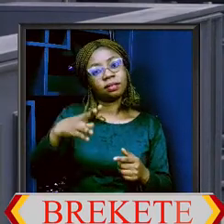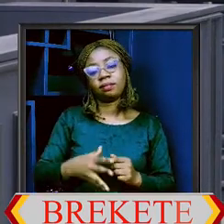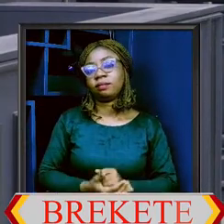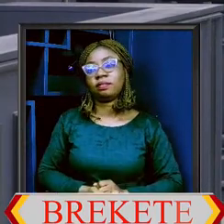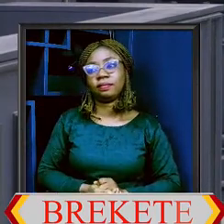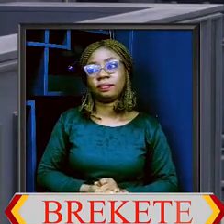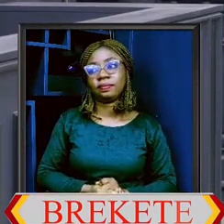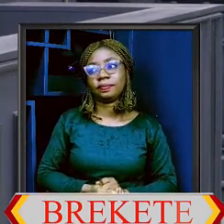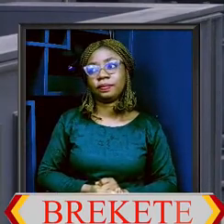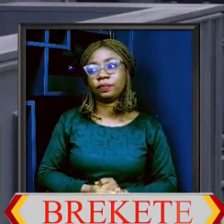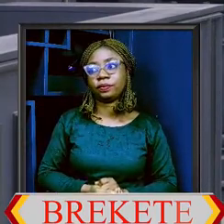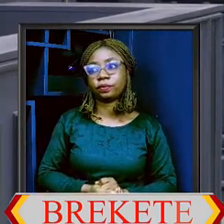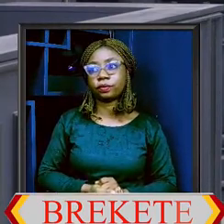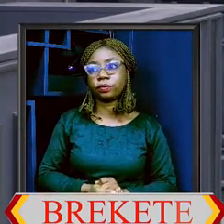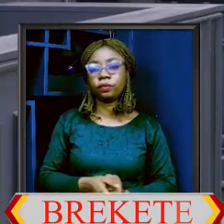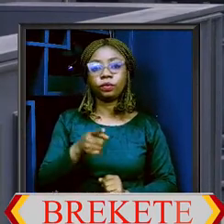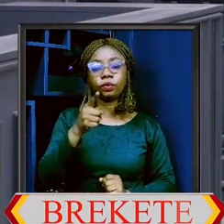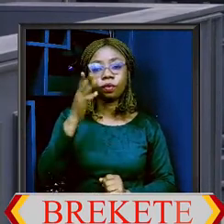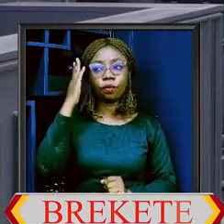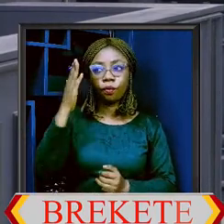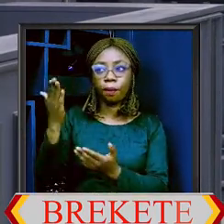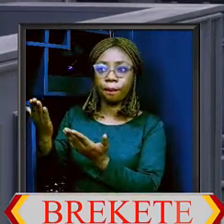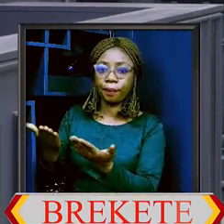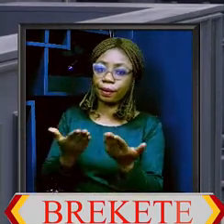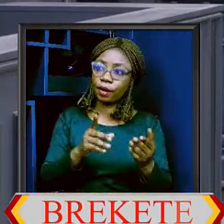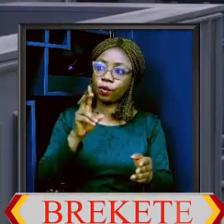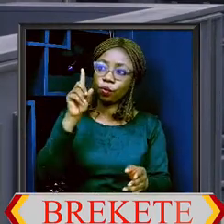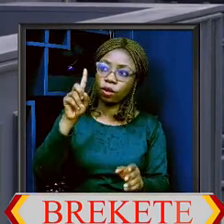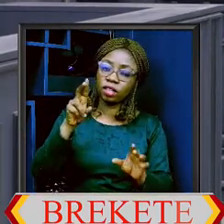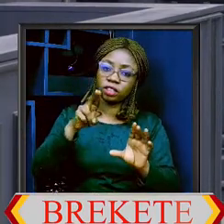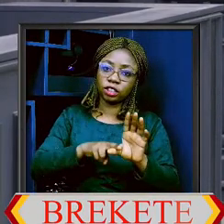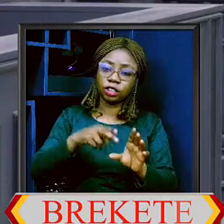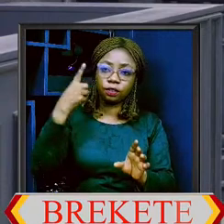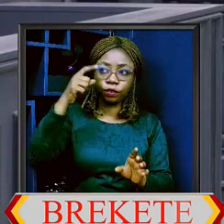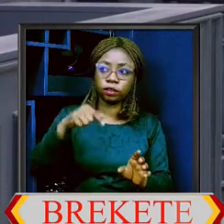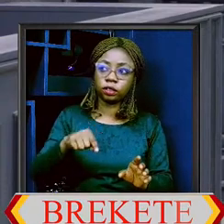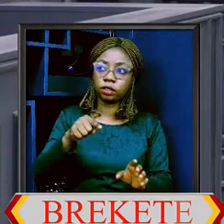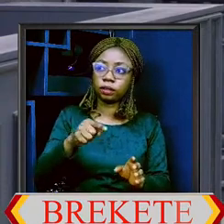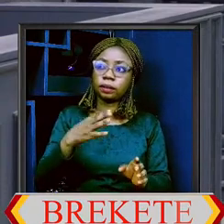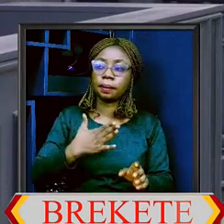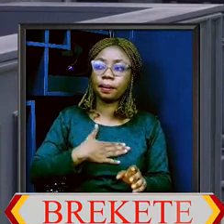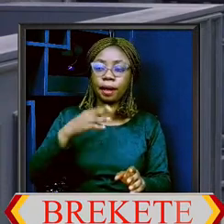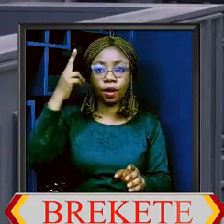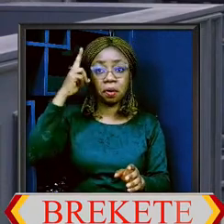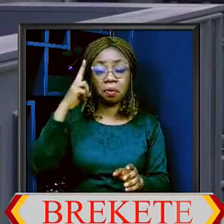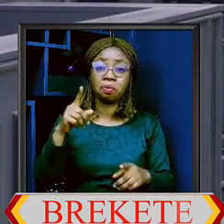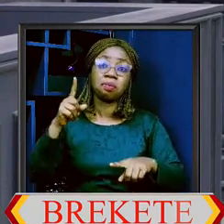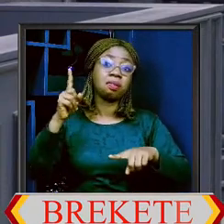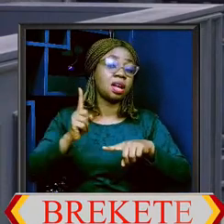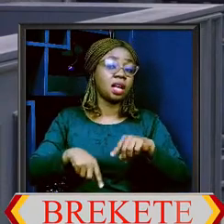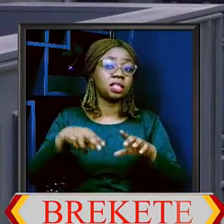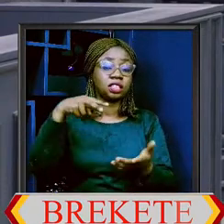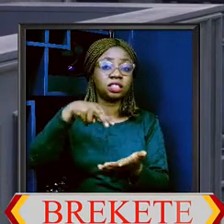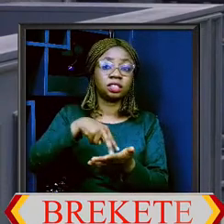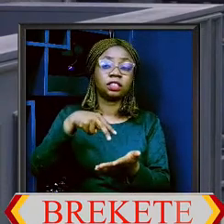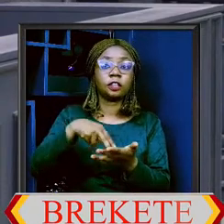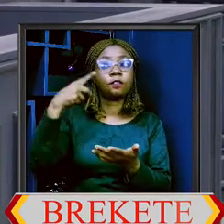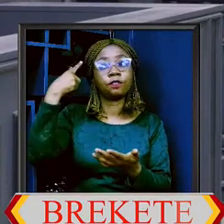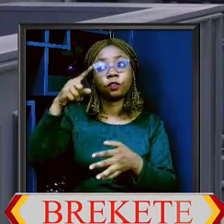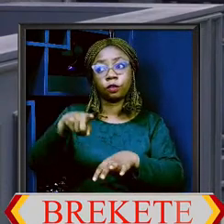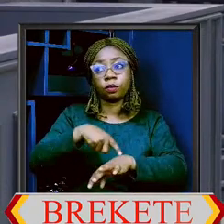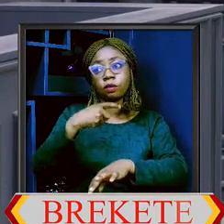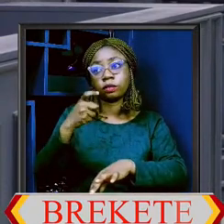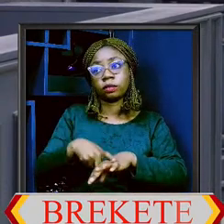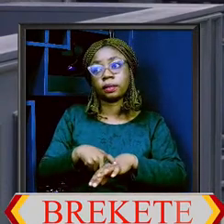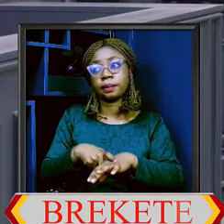to when I go bring one chair for this my Uncle he be like endure to stand for too long I notic the